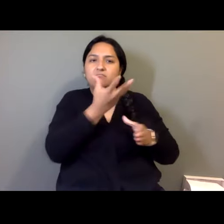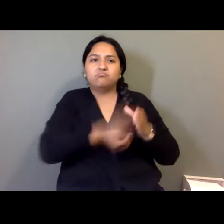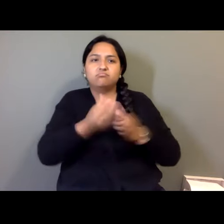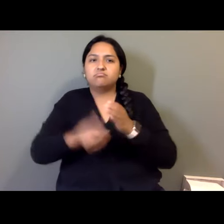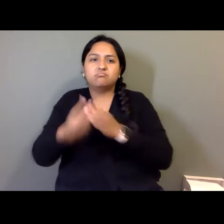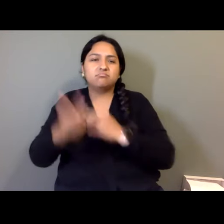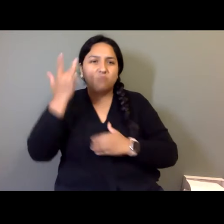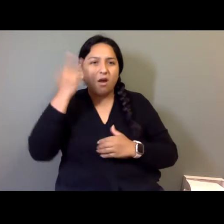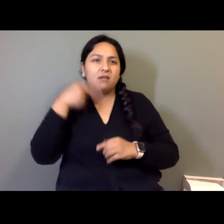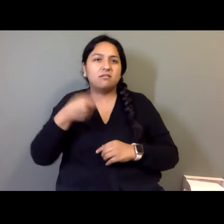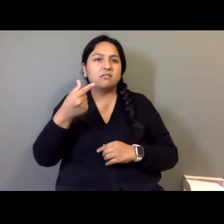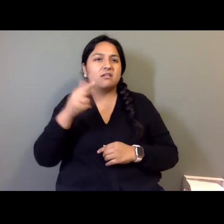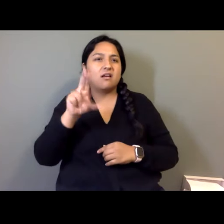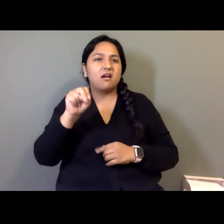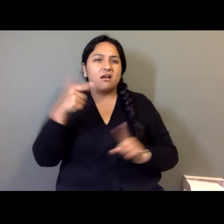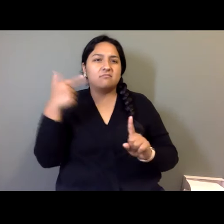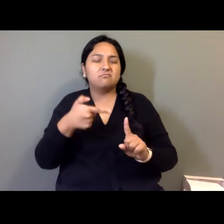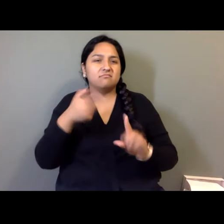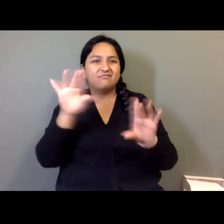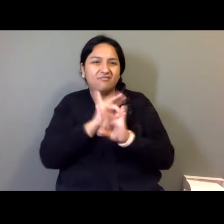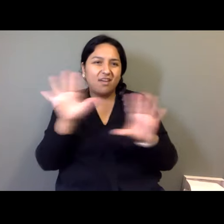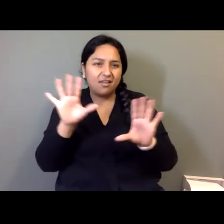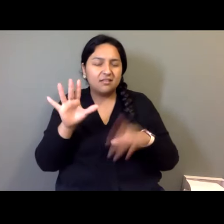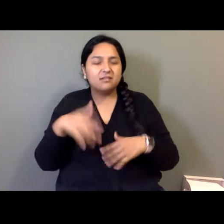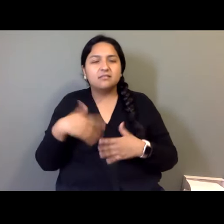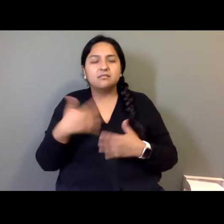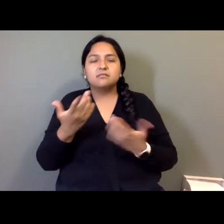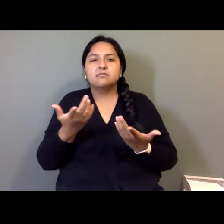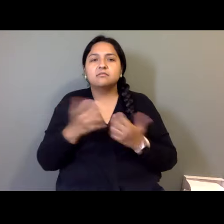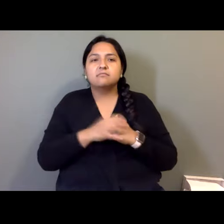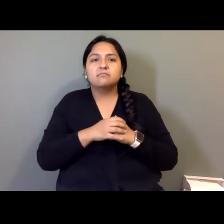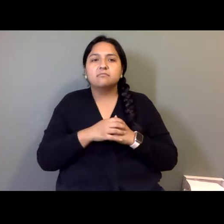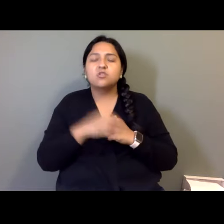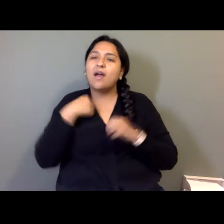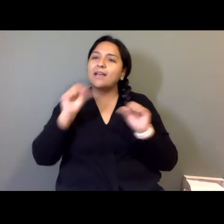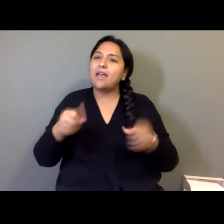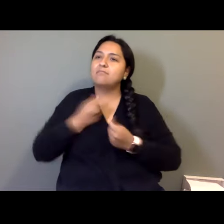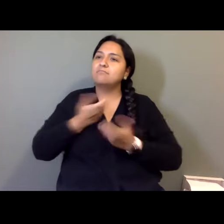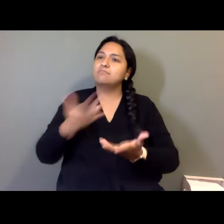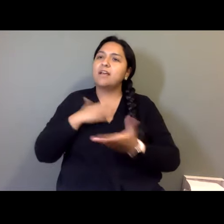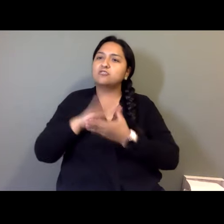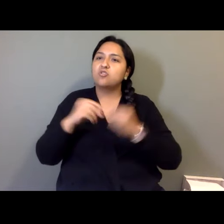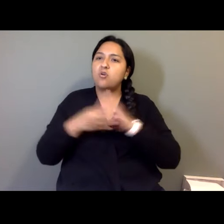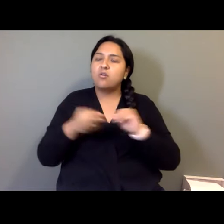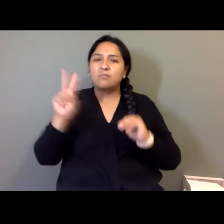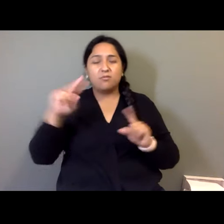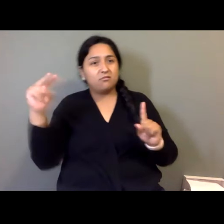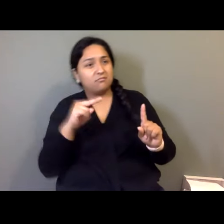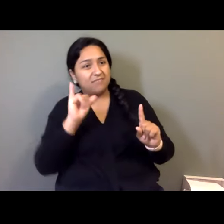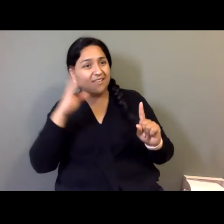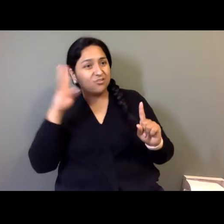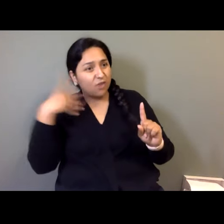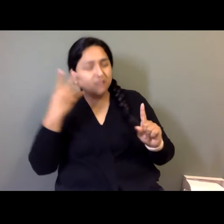And it's like, people don't understand, like, I can tell my whole story and people like think this is crazy, but like, no, this is like